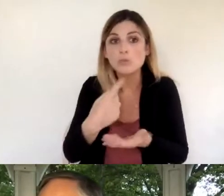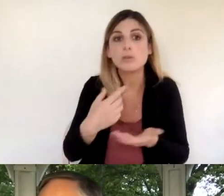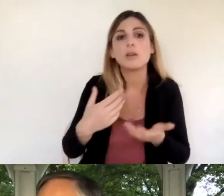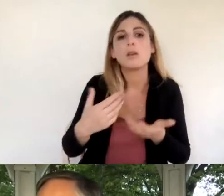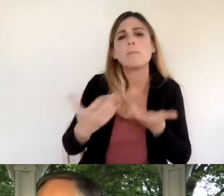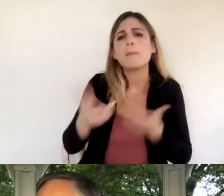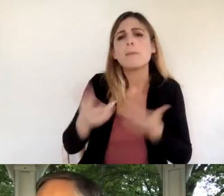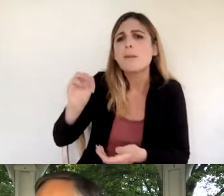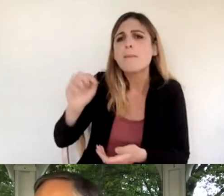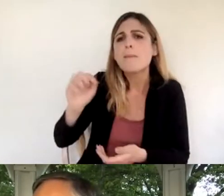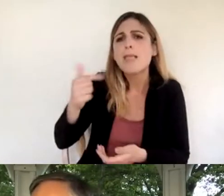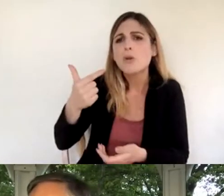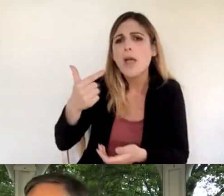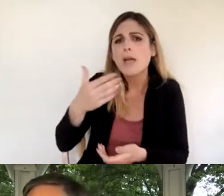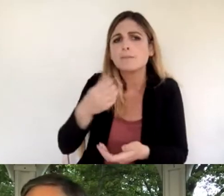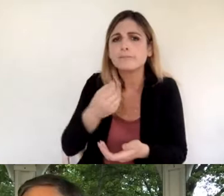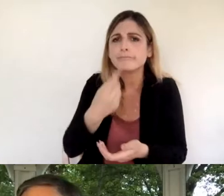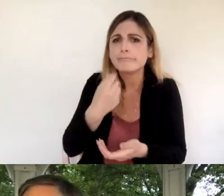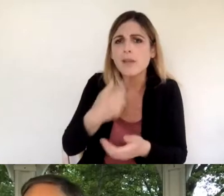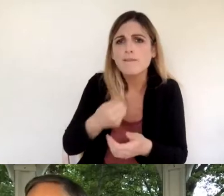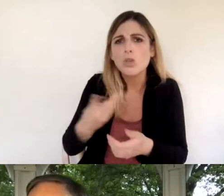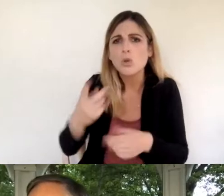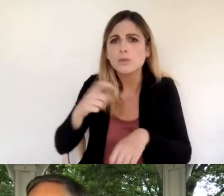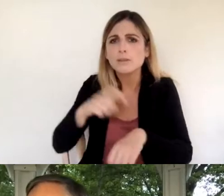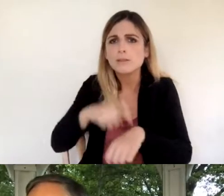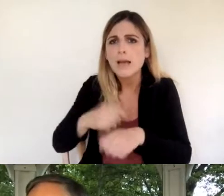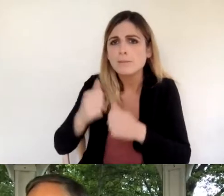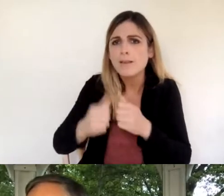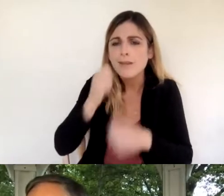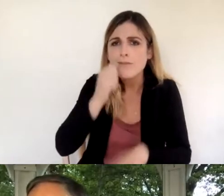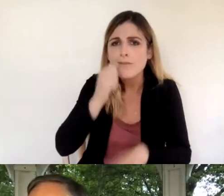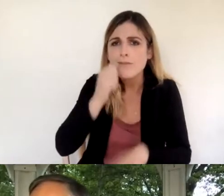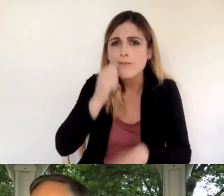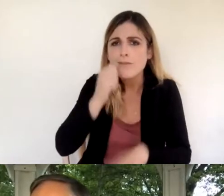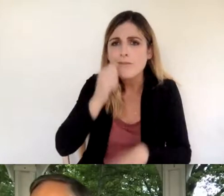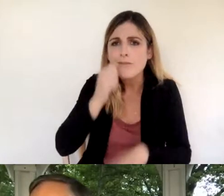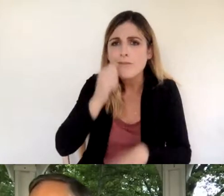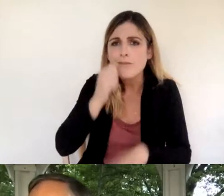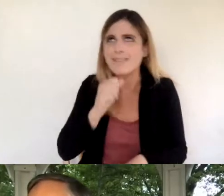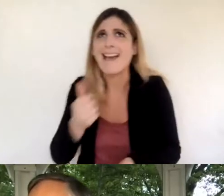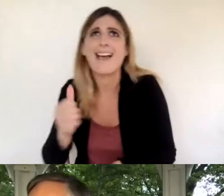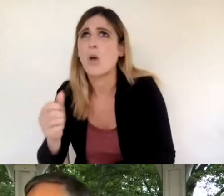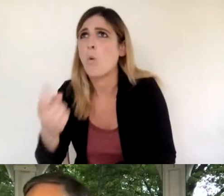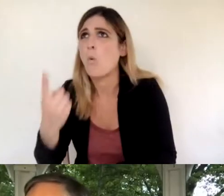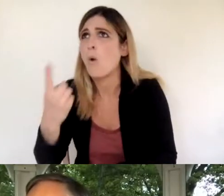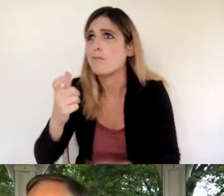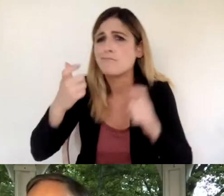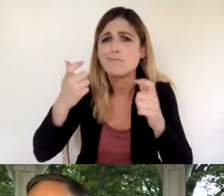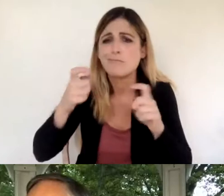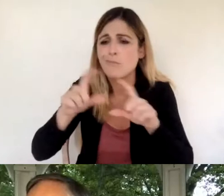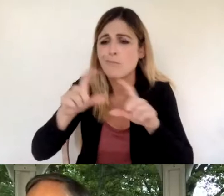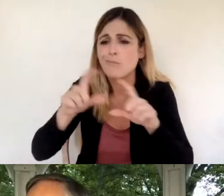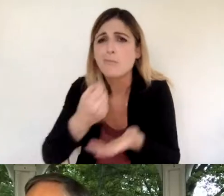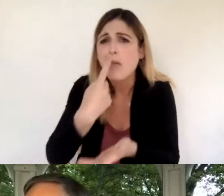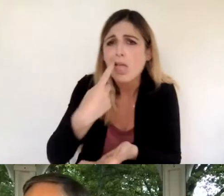milligrams, and then taking that a few times a day rather than one great big pill of 1000 milligrams, taking it with food so that